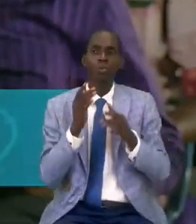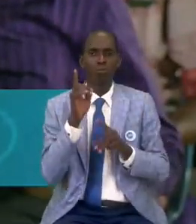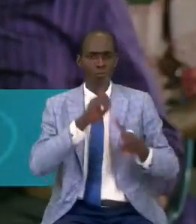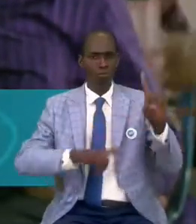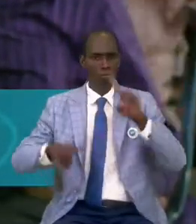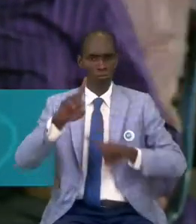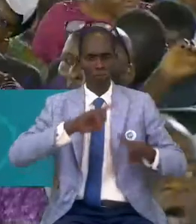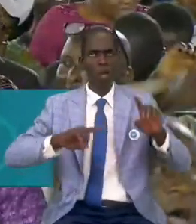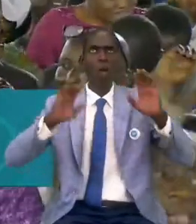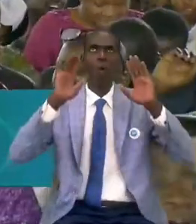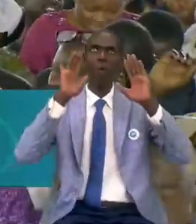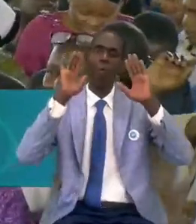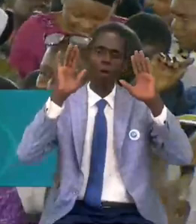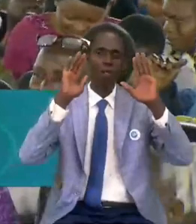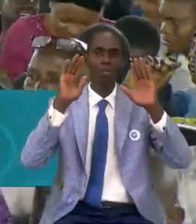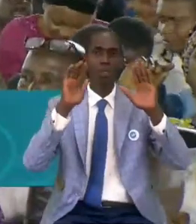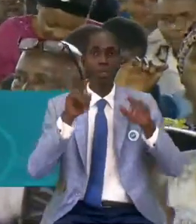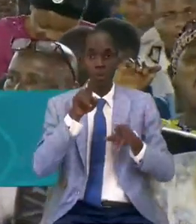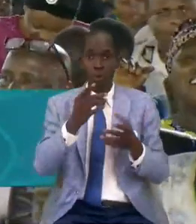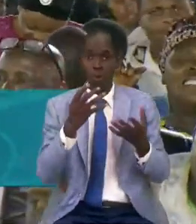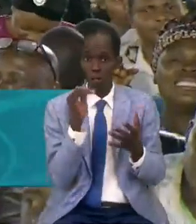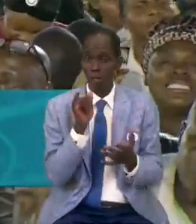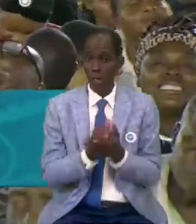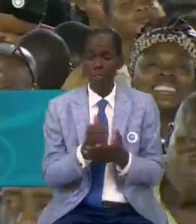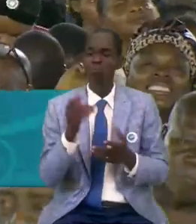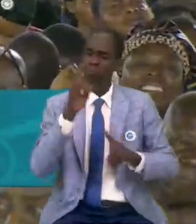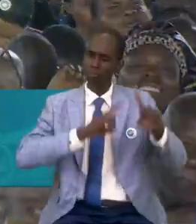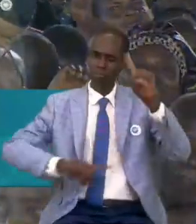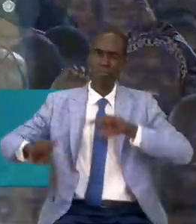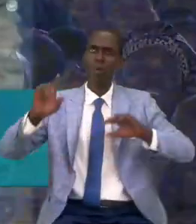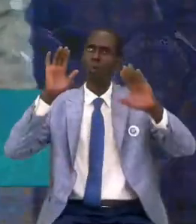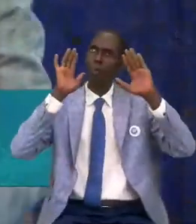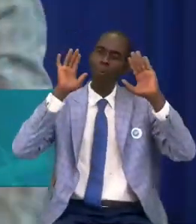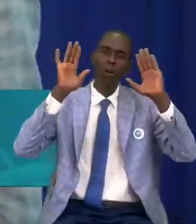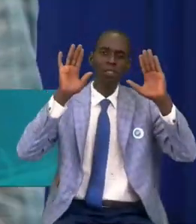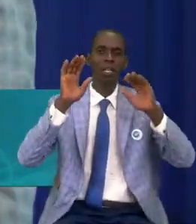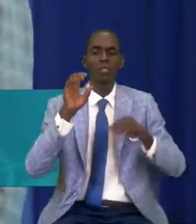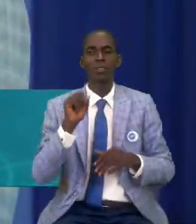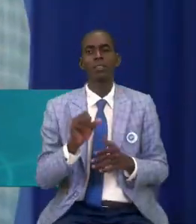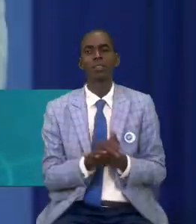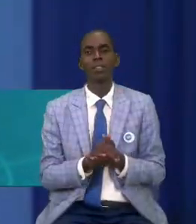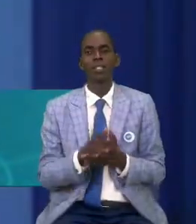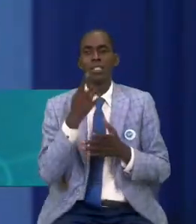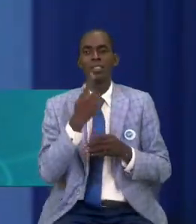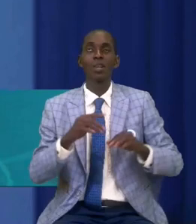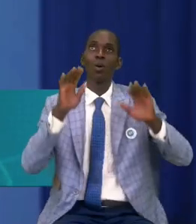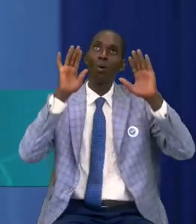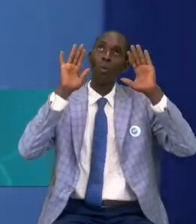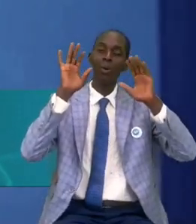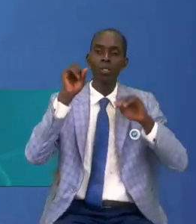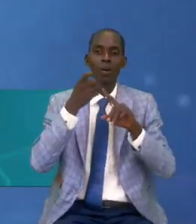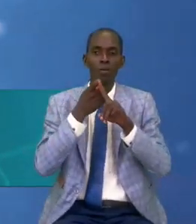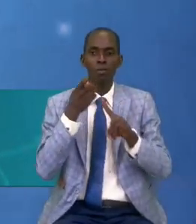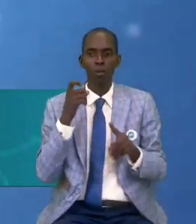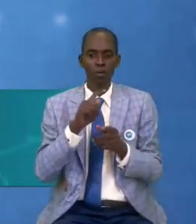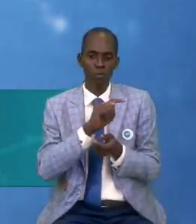aloud, wonders. The wonders from transformed tongues of the